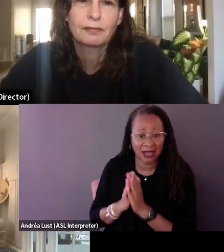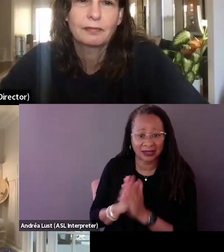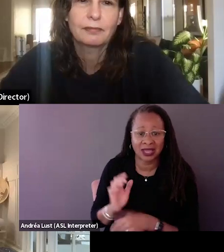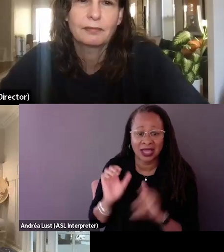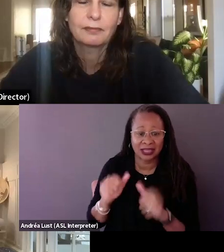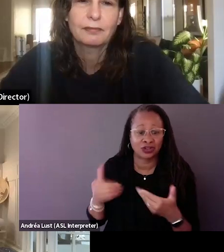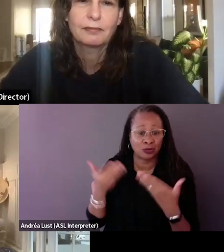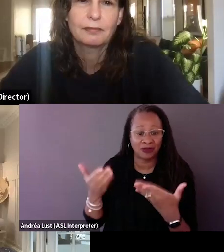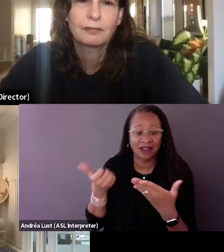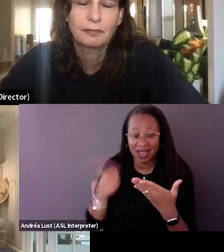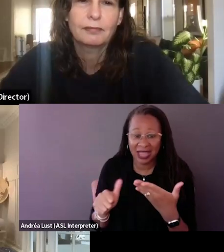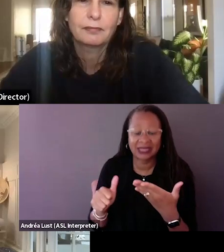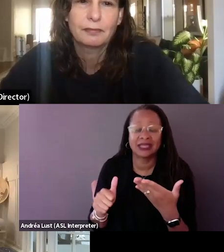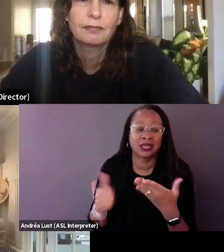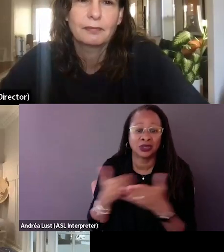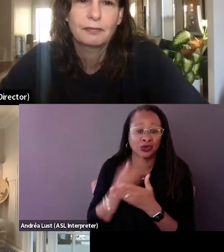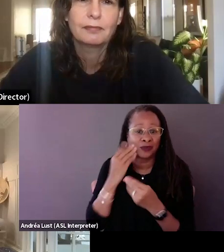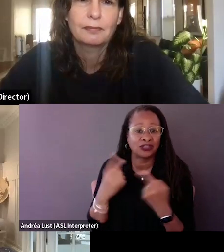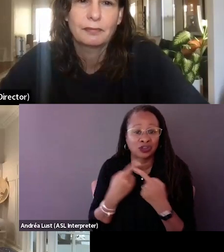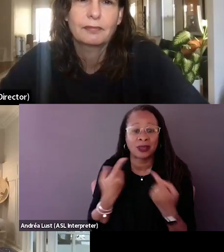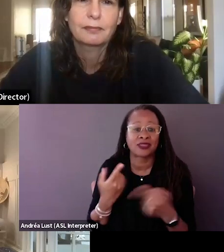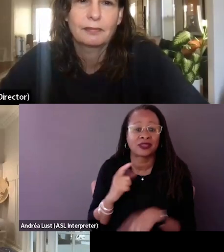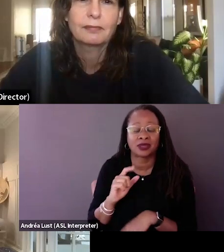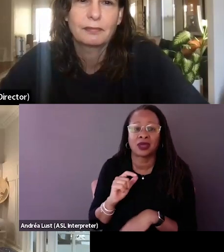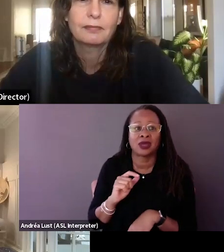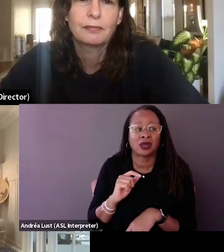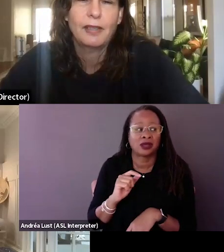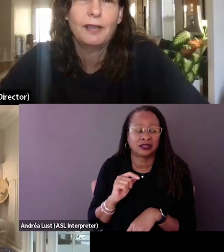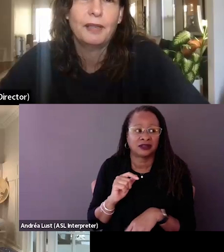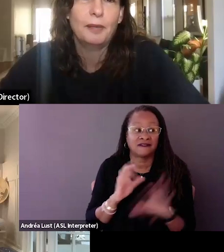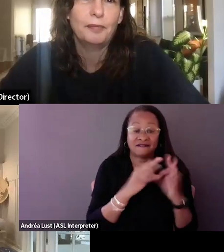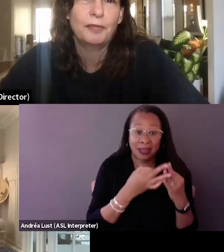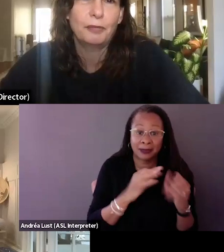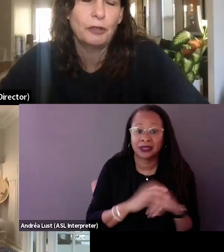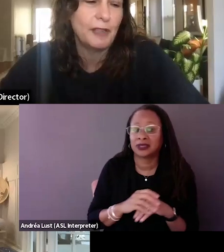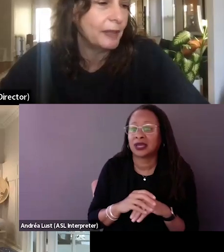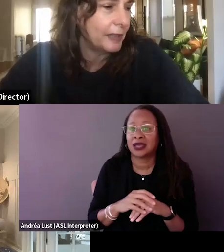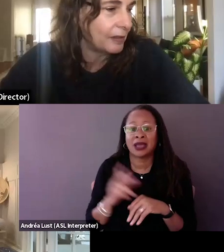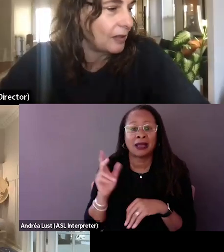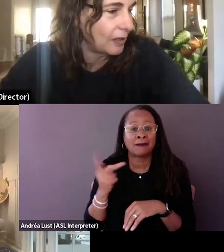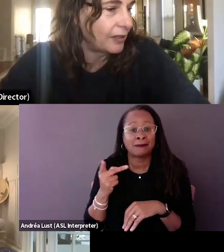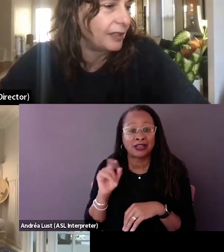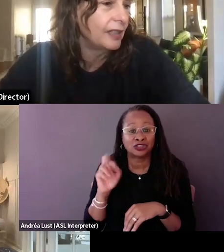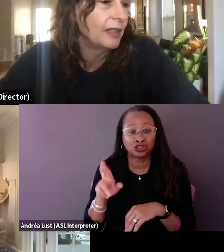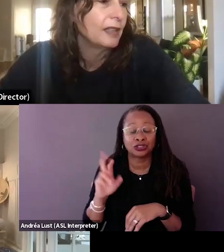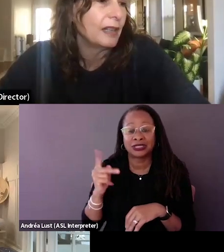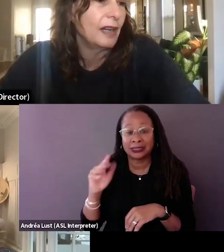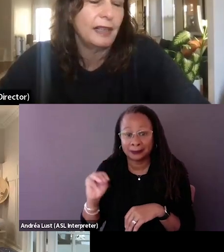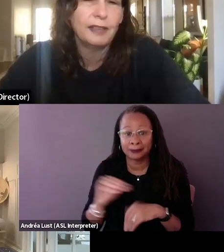any updates on the Rowe family and Soyun and Pastor Kim? Yeah, the Rowe family